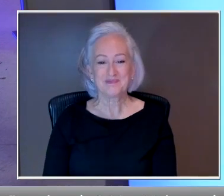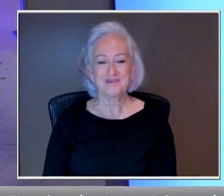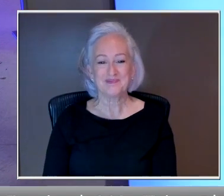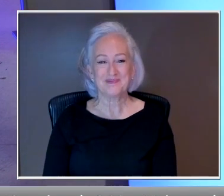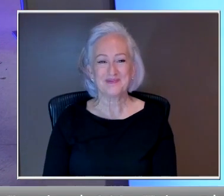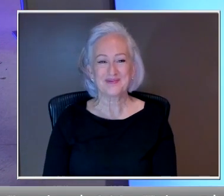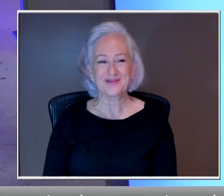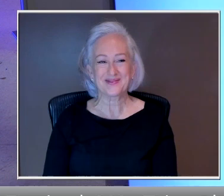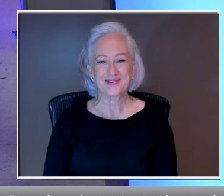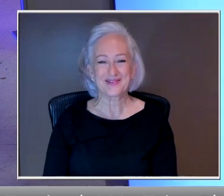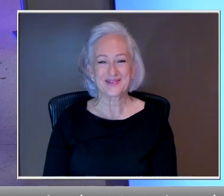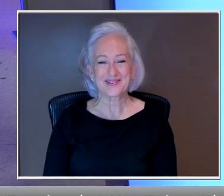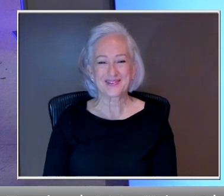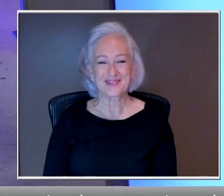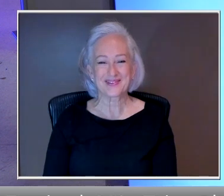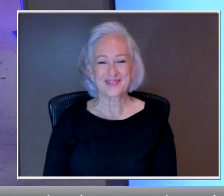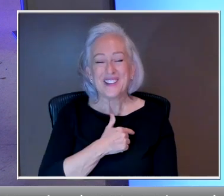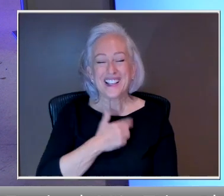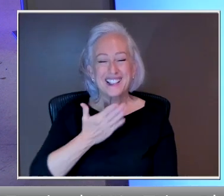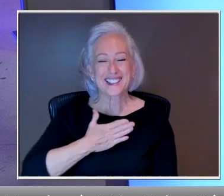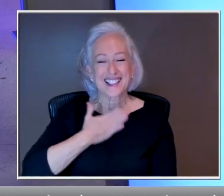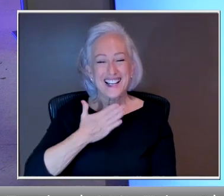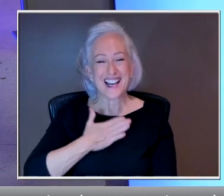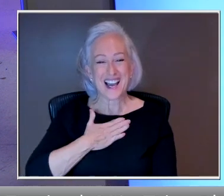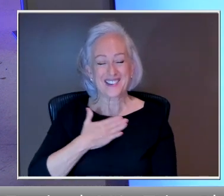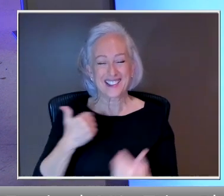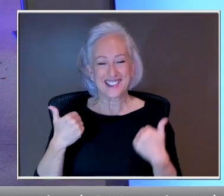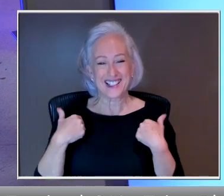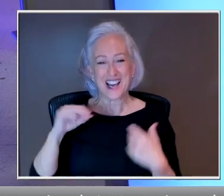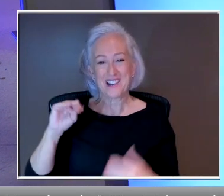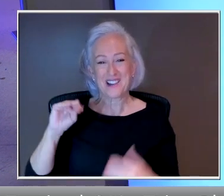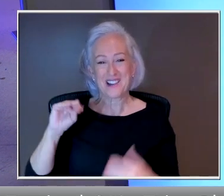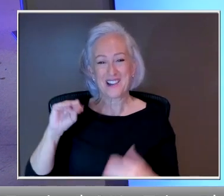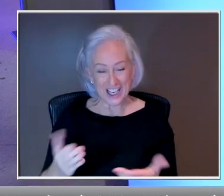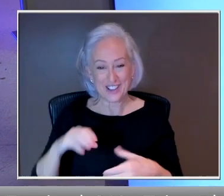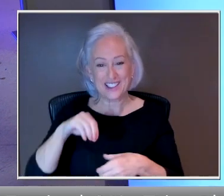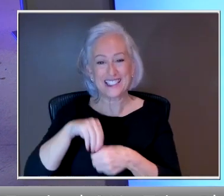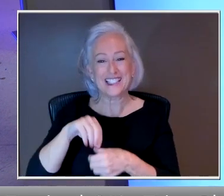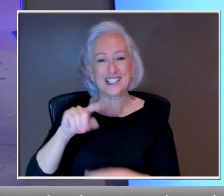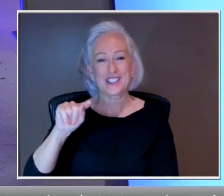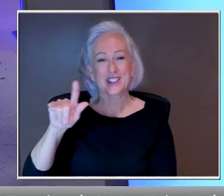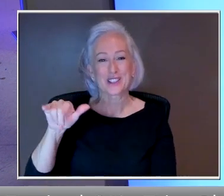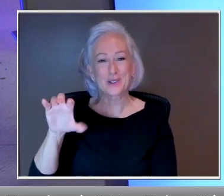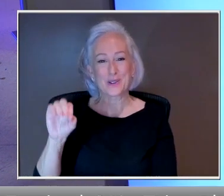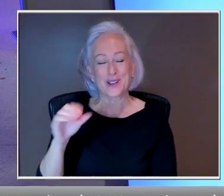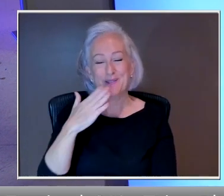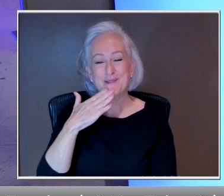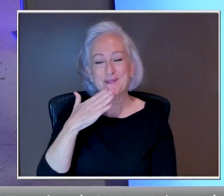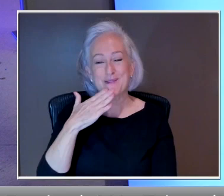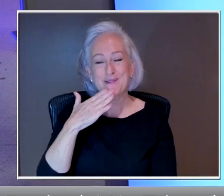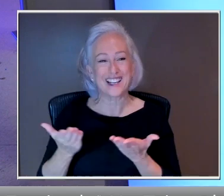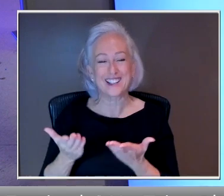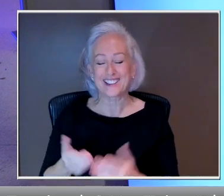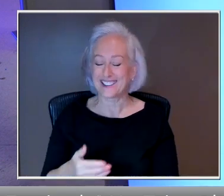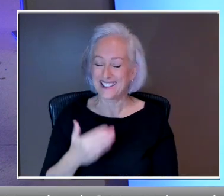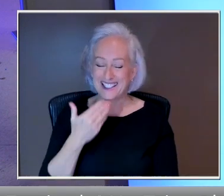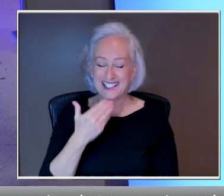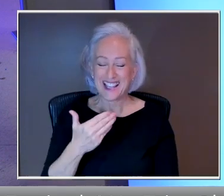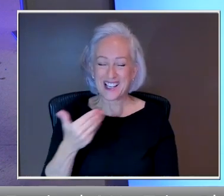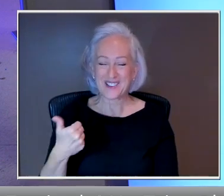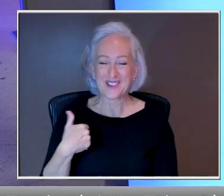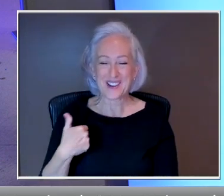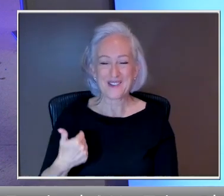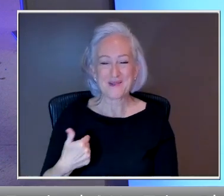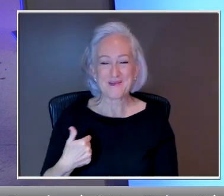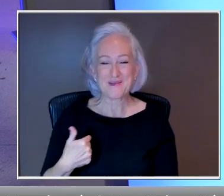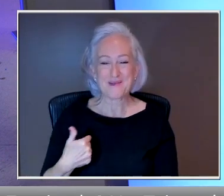We are so grateful to have Michelle with us this morning in our studio. Michelle, thank you for being here. Thanks for having me. We are also joined by